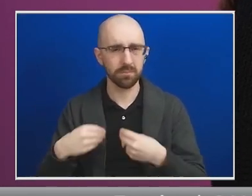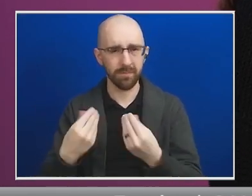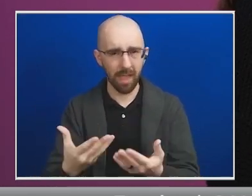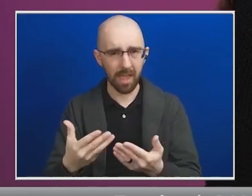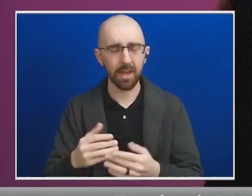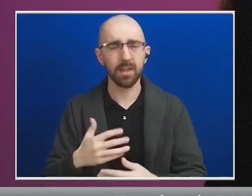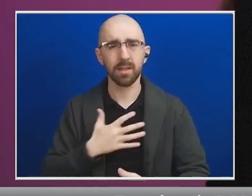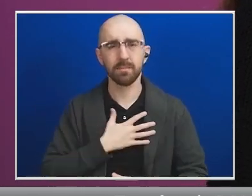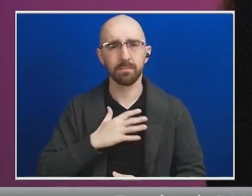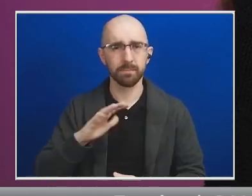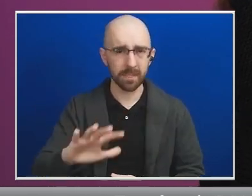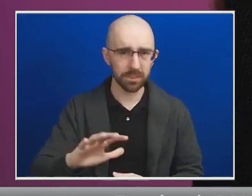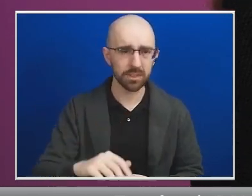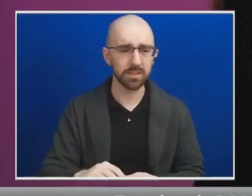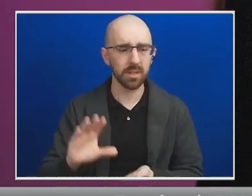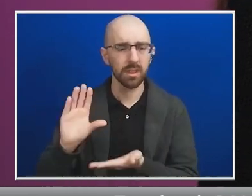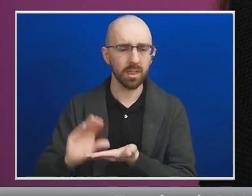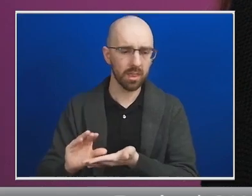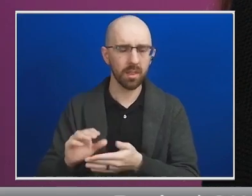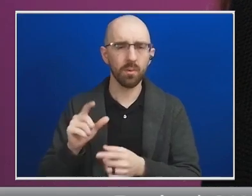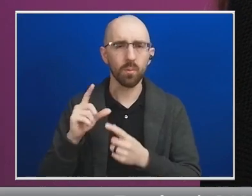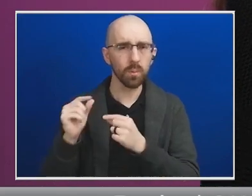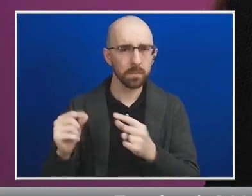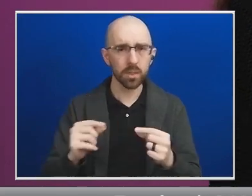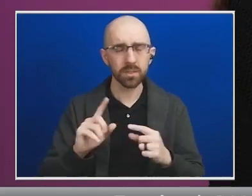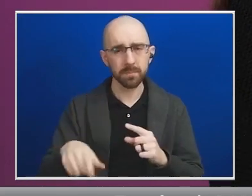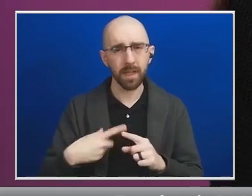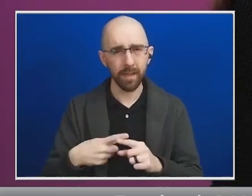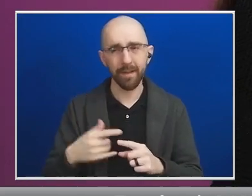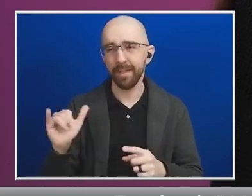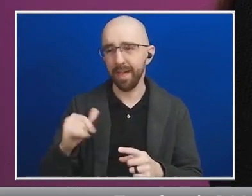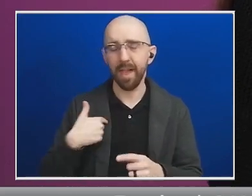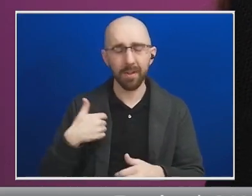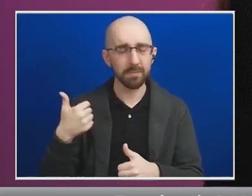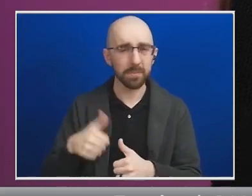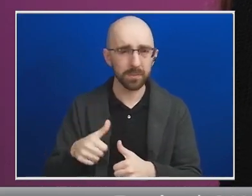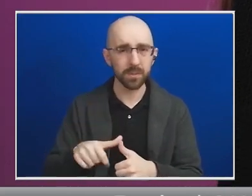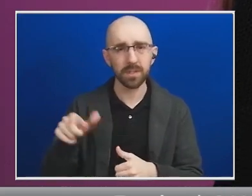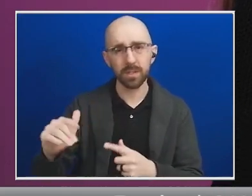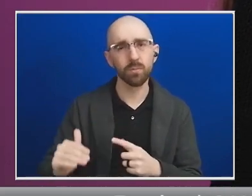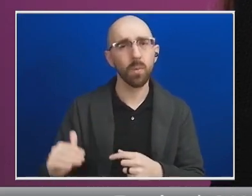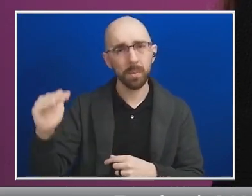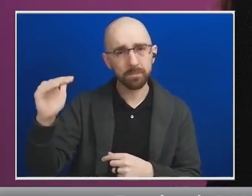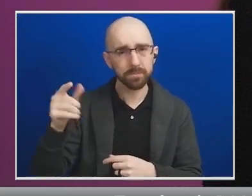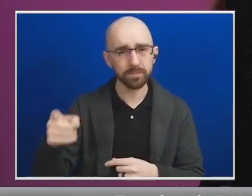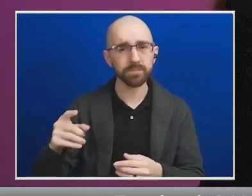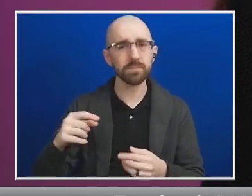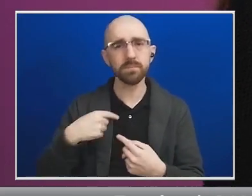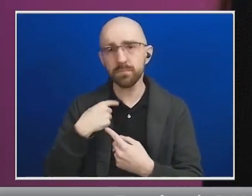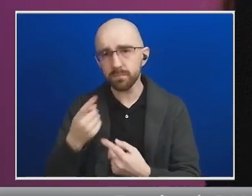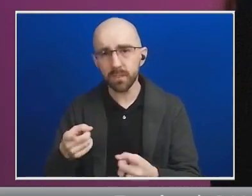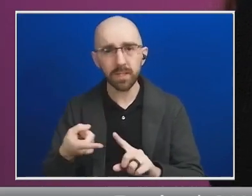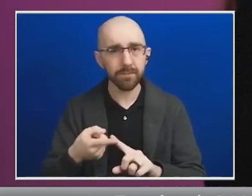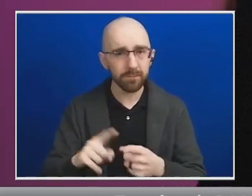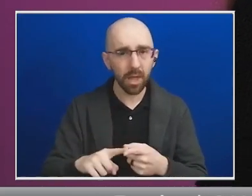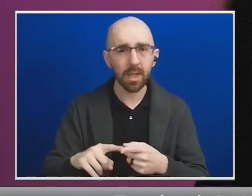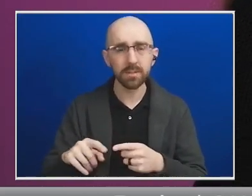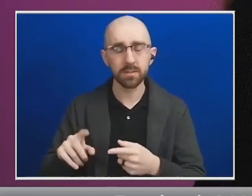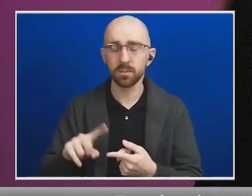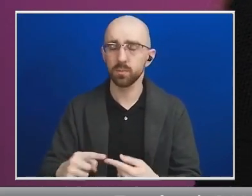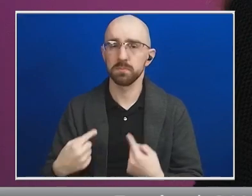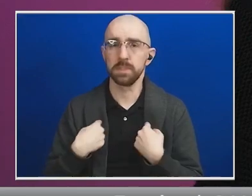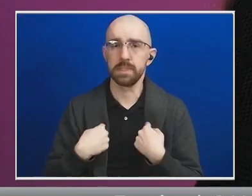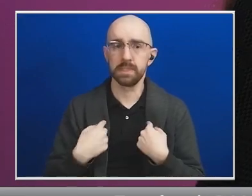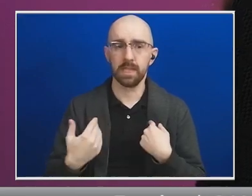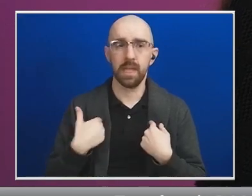dispel rumors about, I remember when he would grow up and he would tell his friends, or to me, I have a big